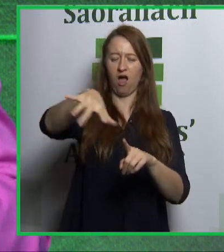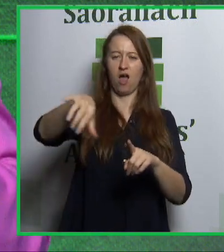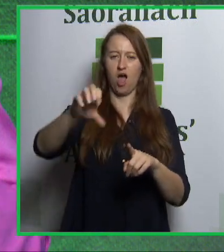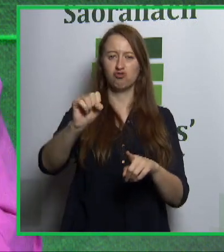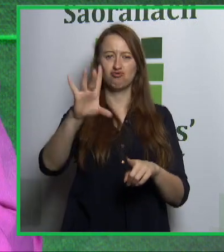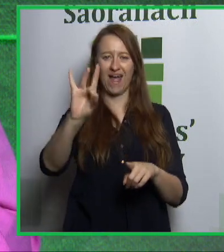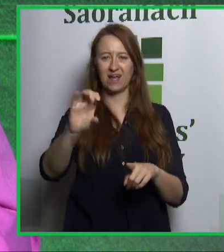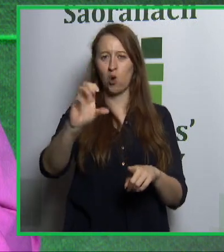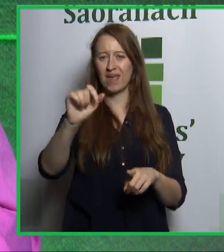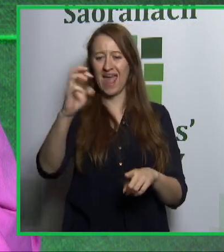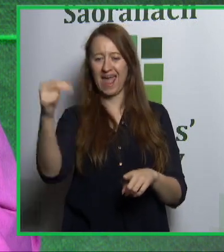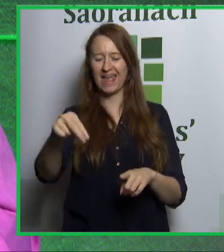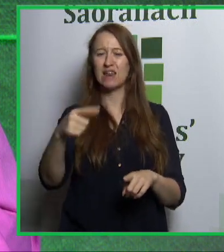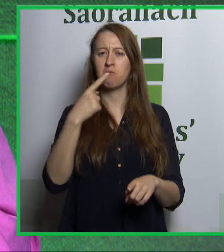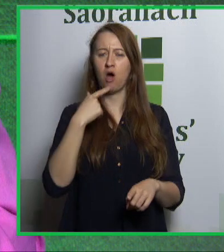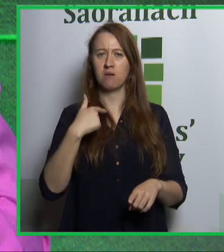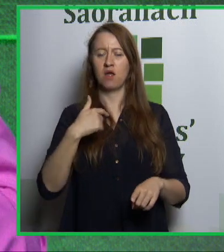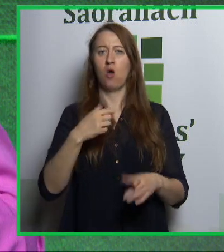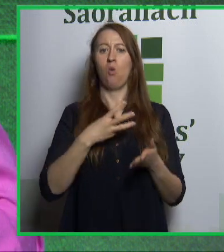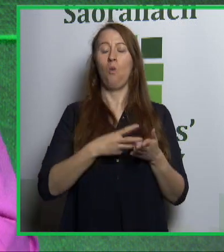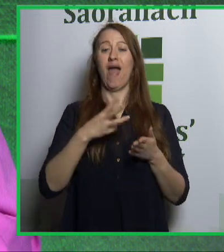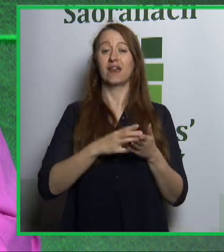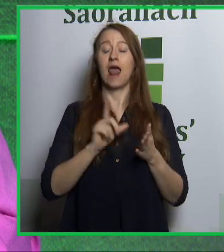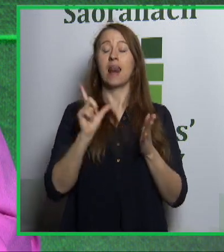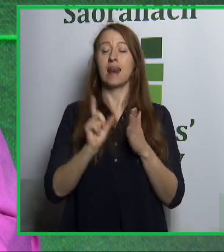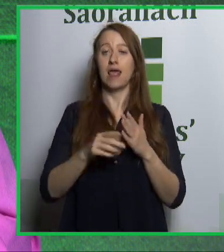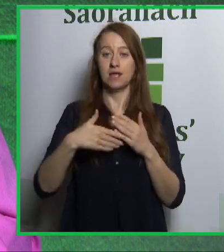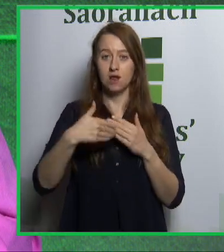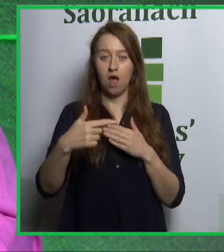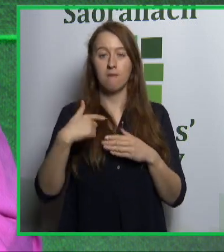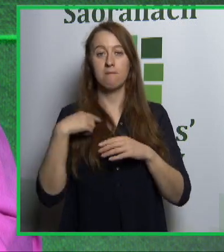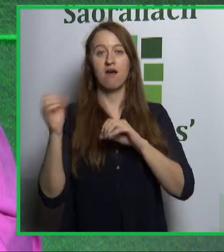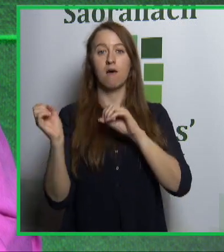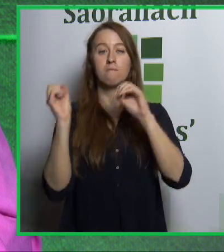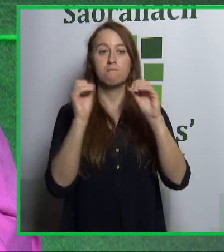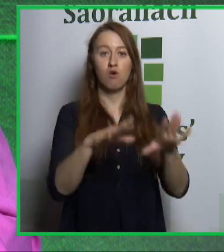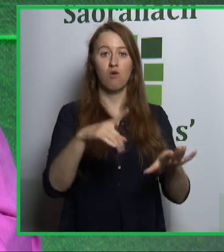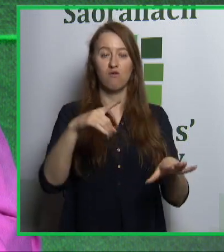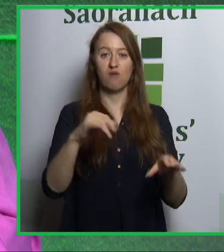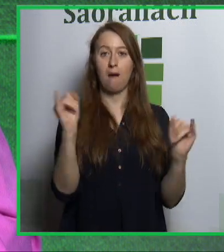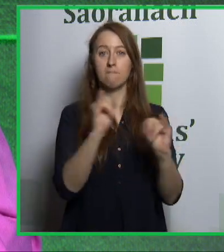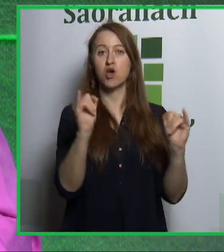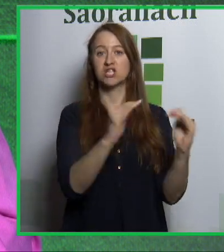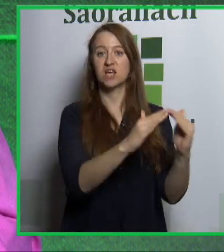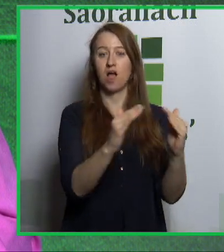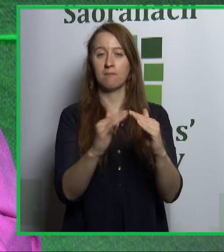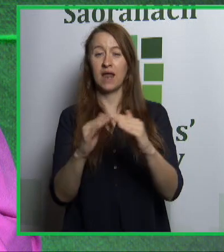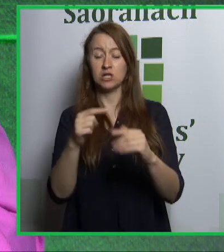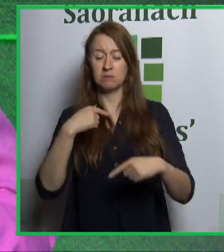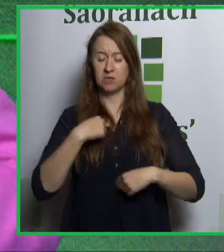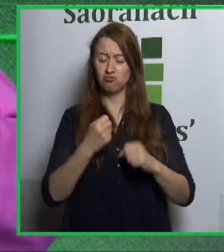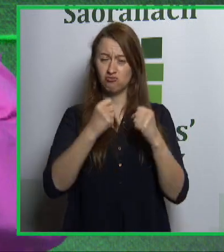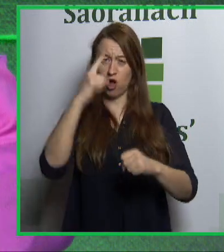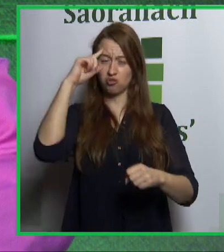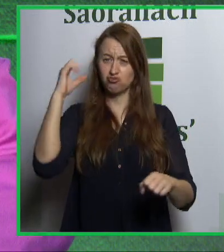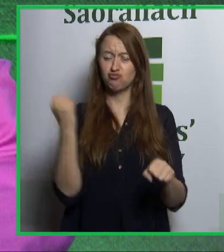was traumatised being in emergency accommodation. I was traumatised after losing my children. So, you know, obviously the